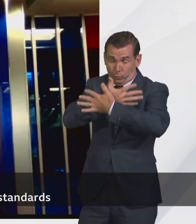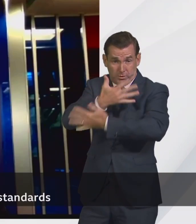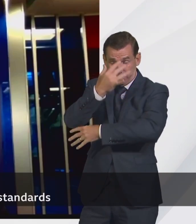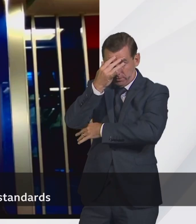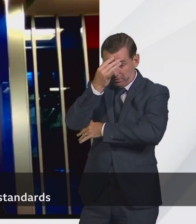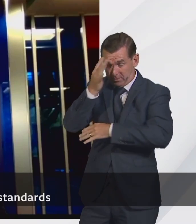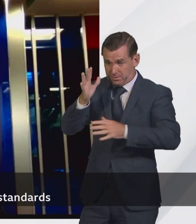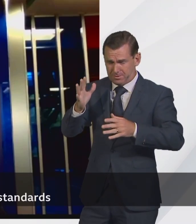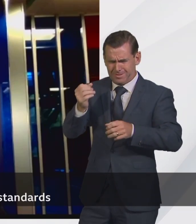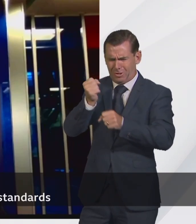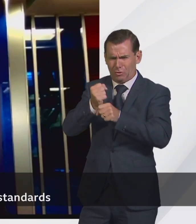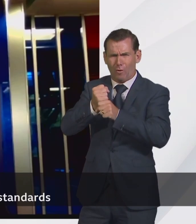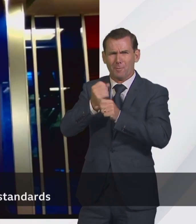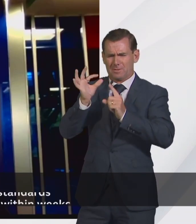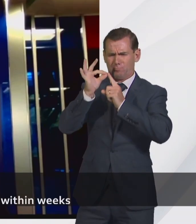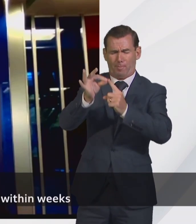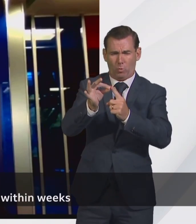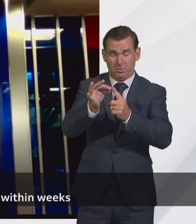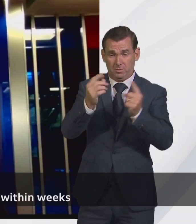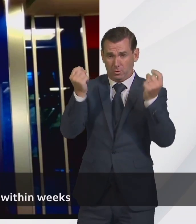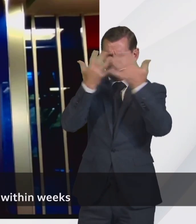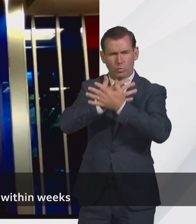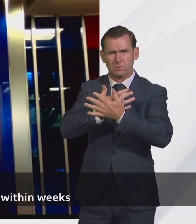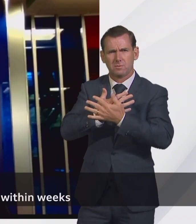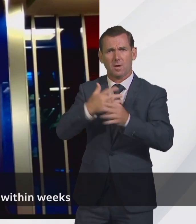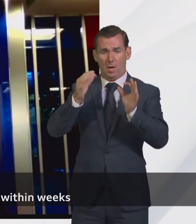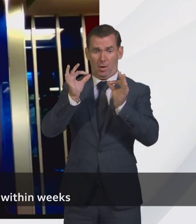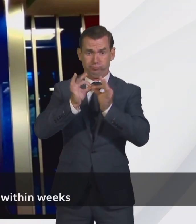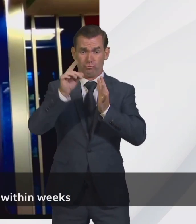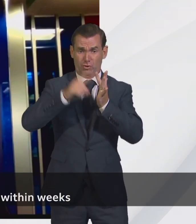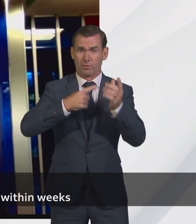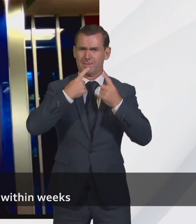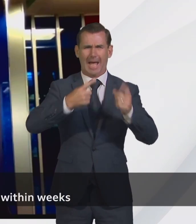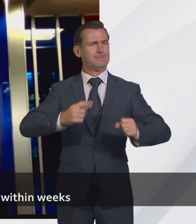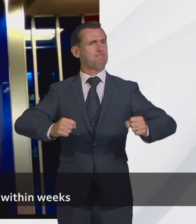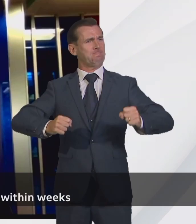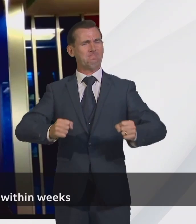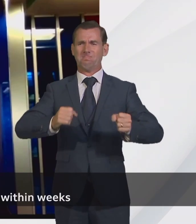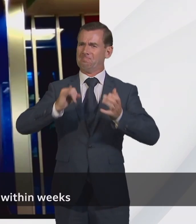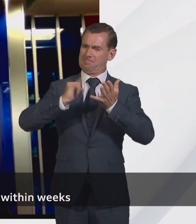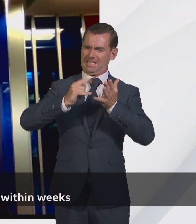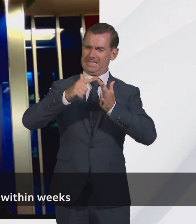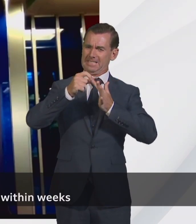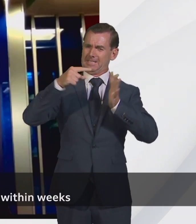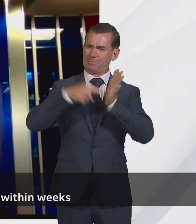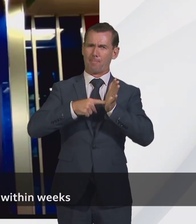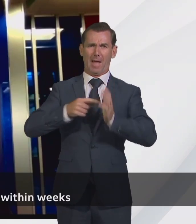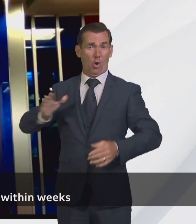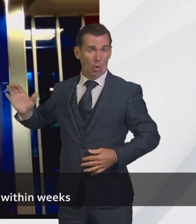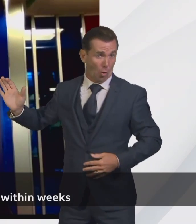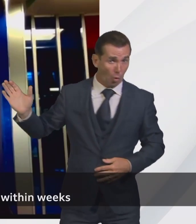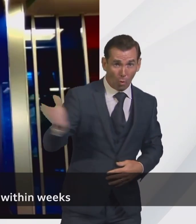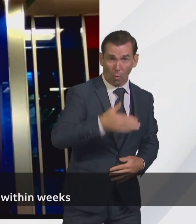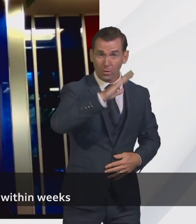and promising today. So Boris Johnson said quite clearly that from September he wanted all children back every day